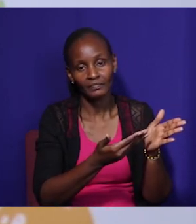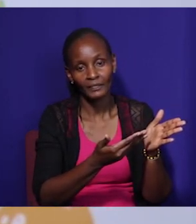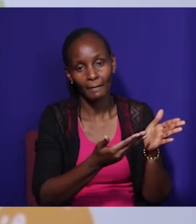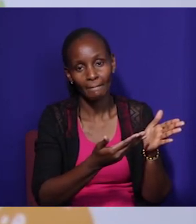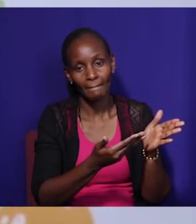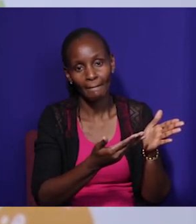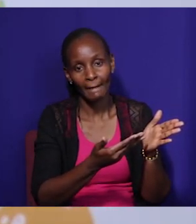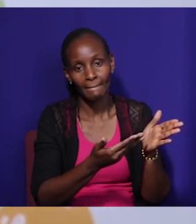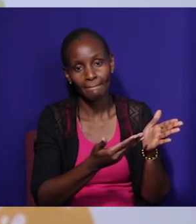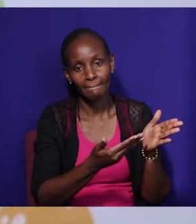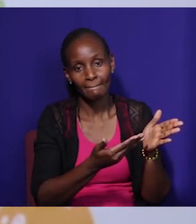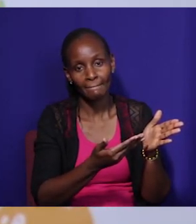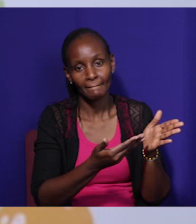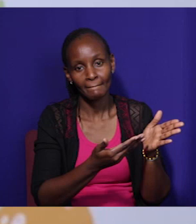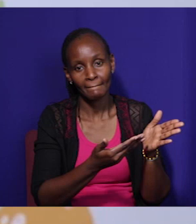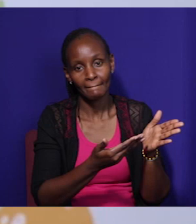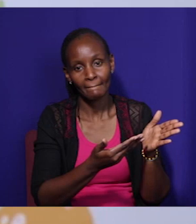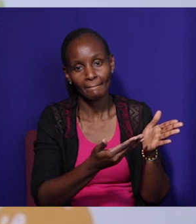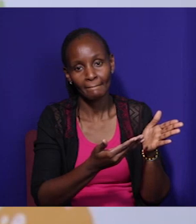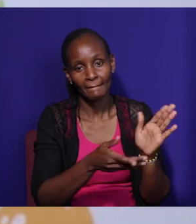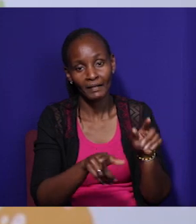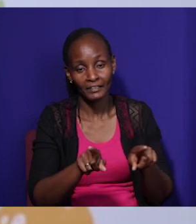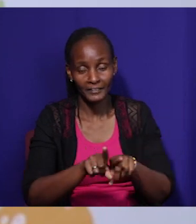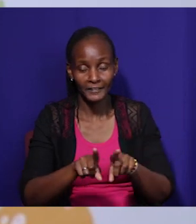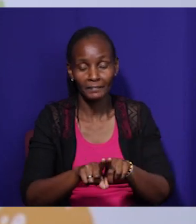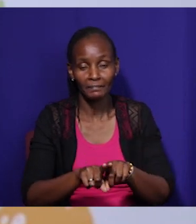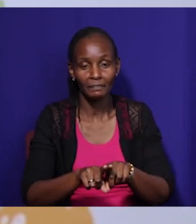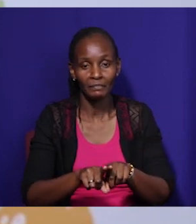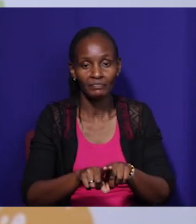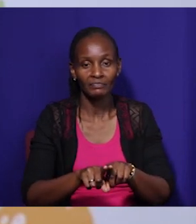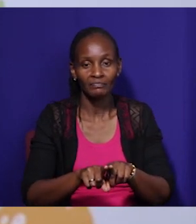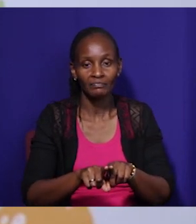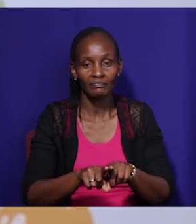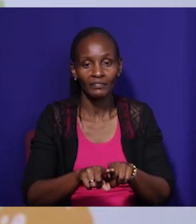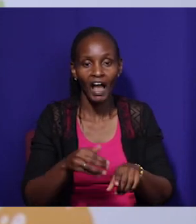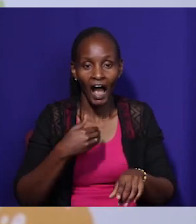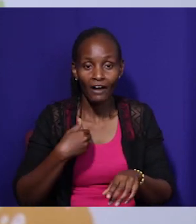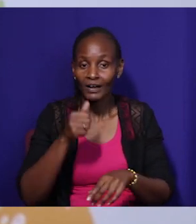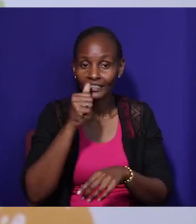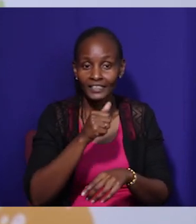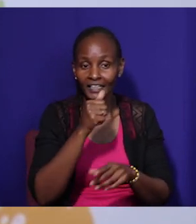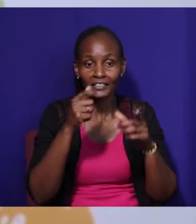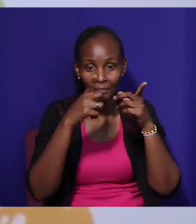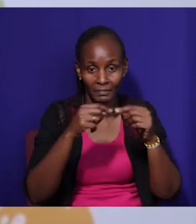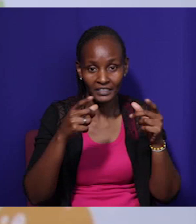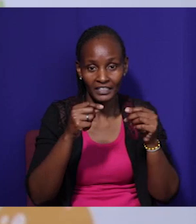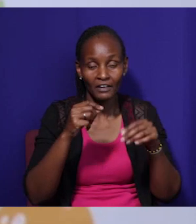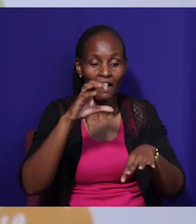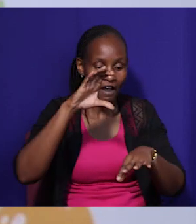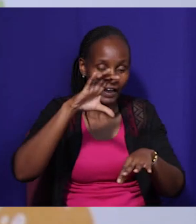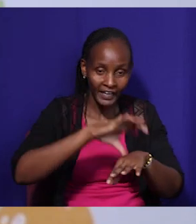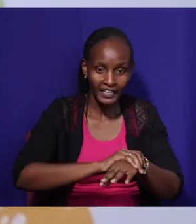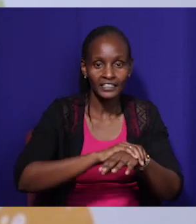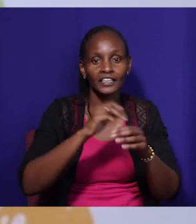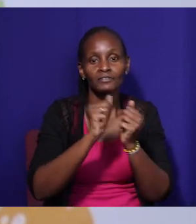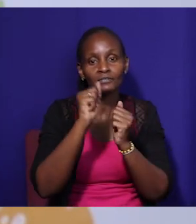touch, have a secret message in them. So find the 15